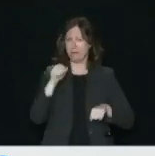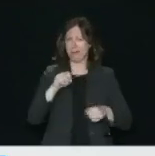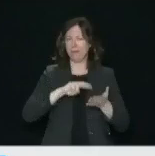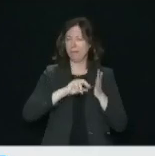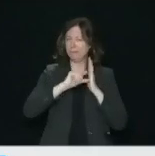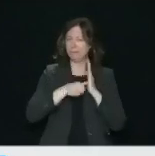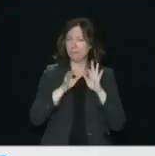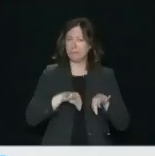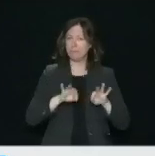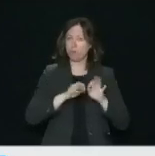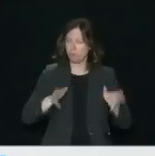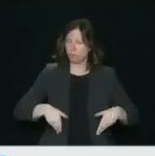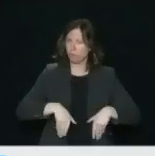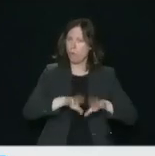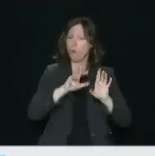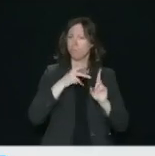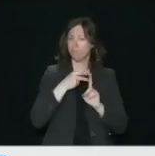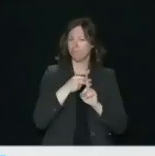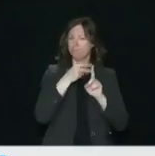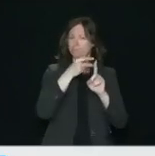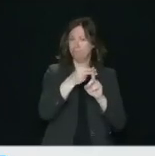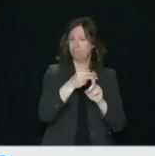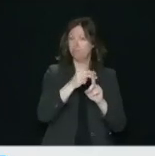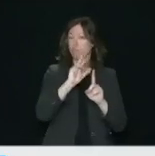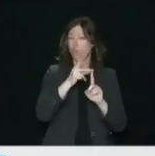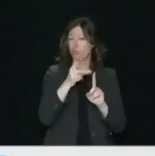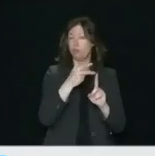you. Merci, Megwich.